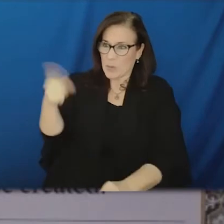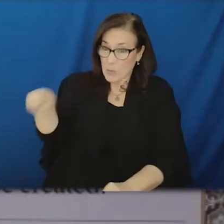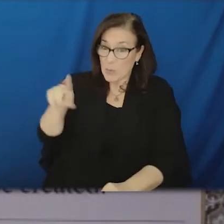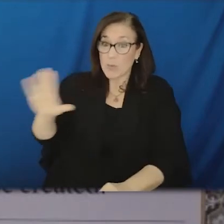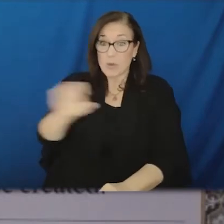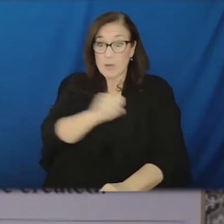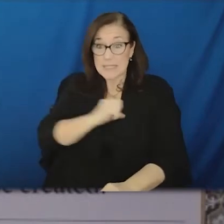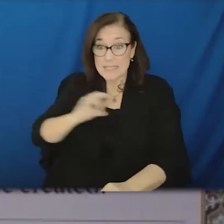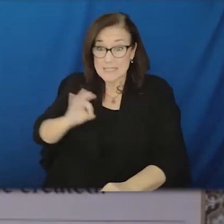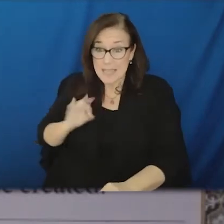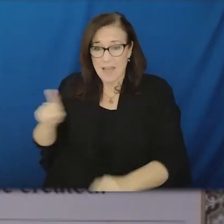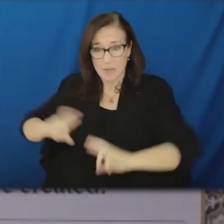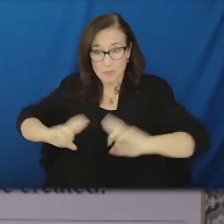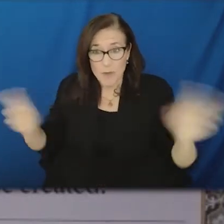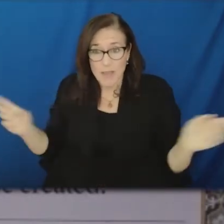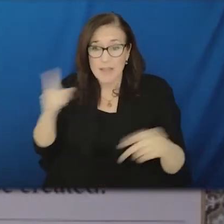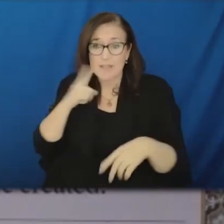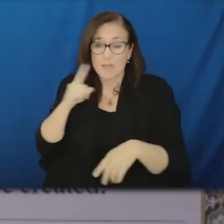the